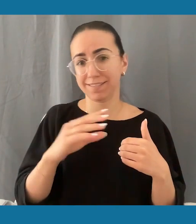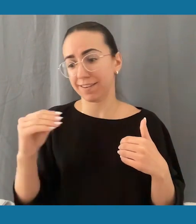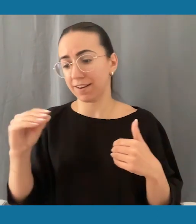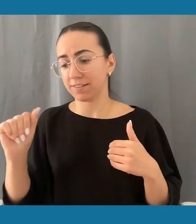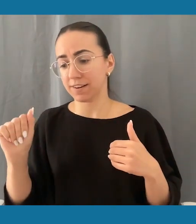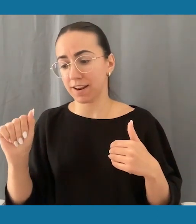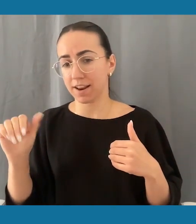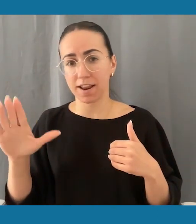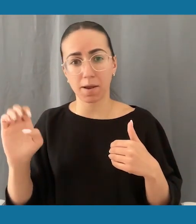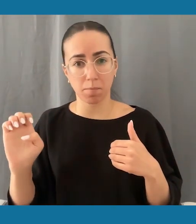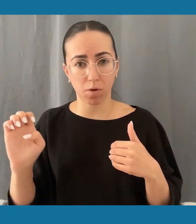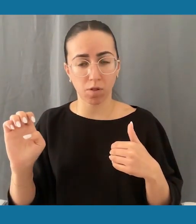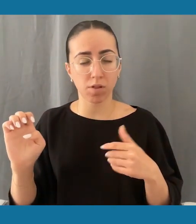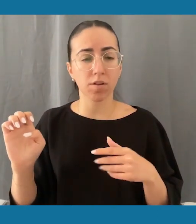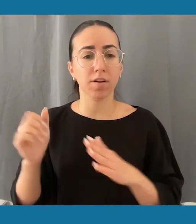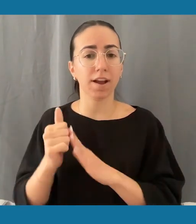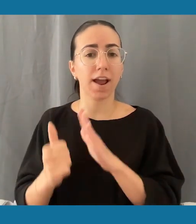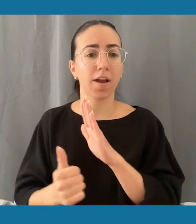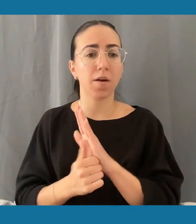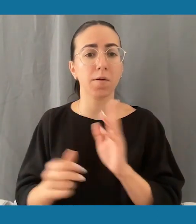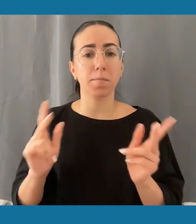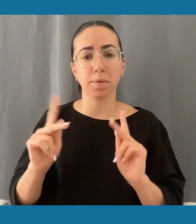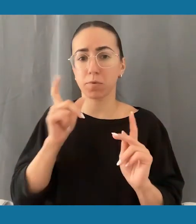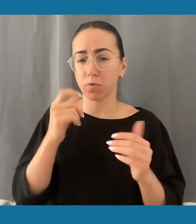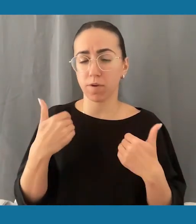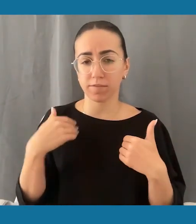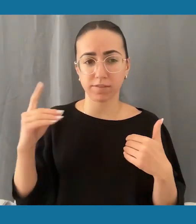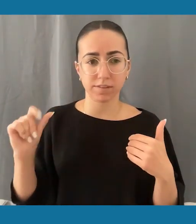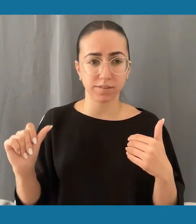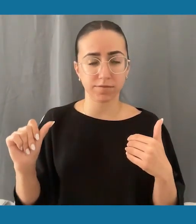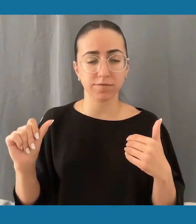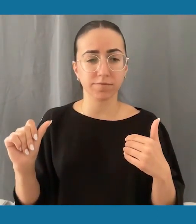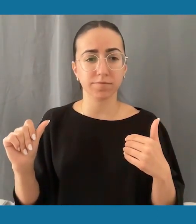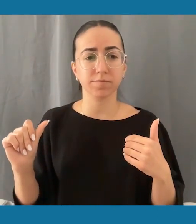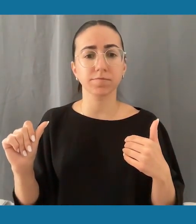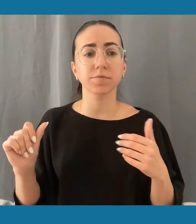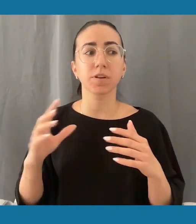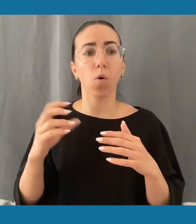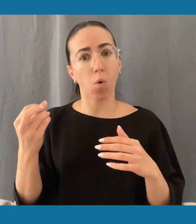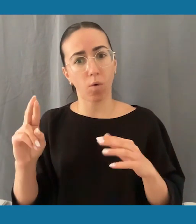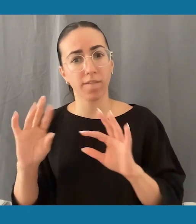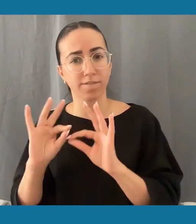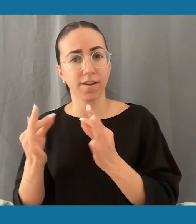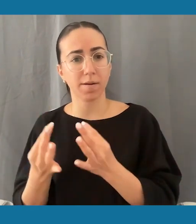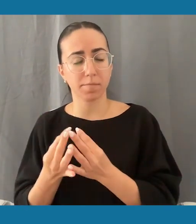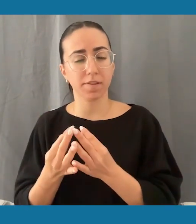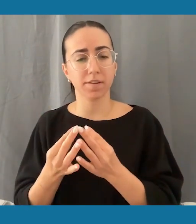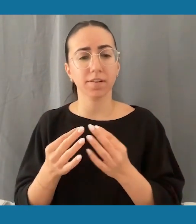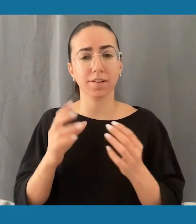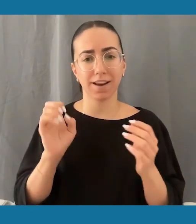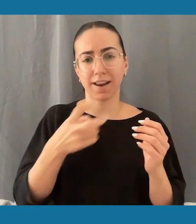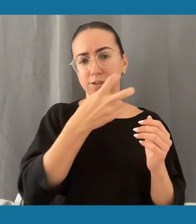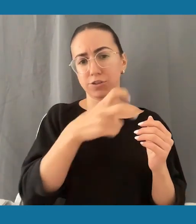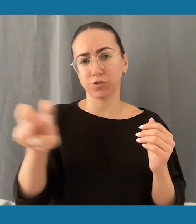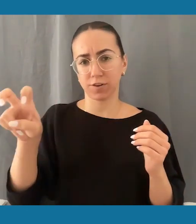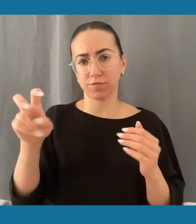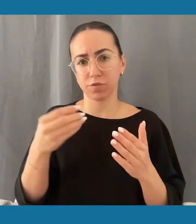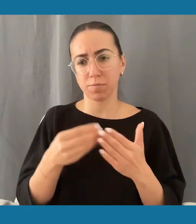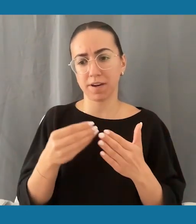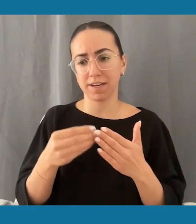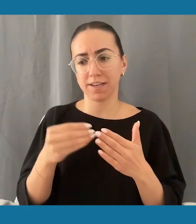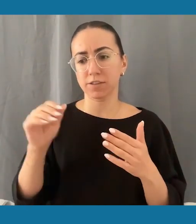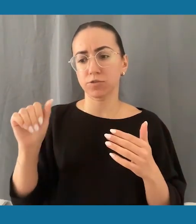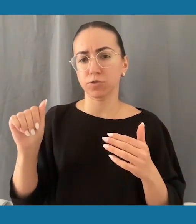disabled individual and or family to move money into an ABLE account and then use those monies to